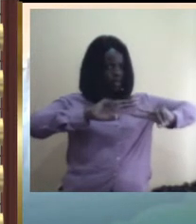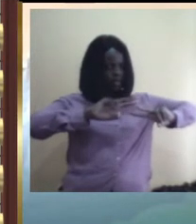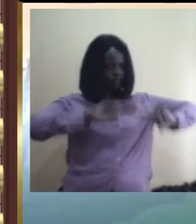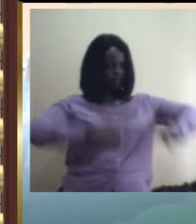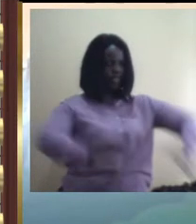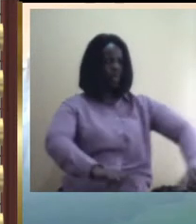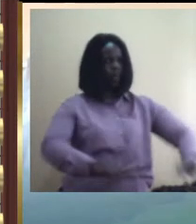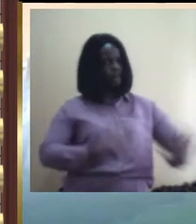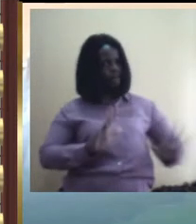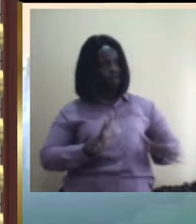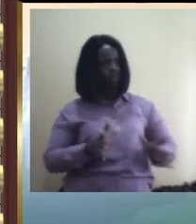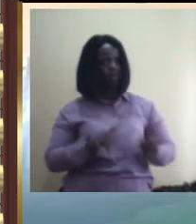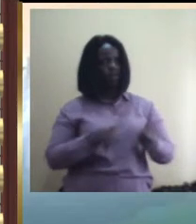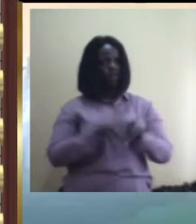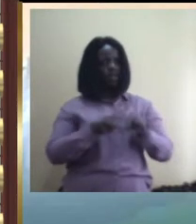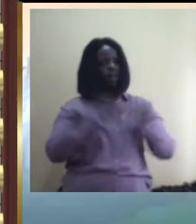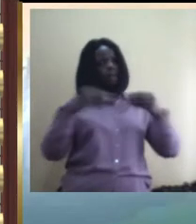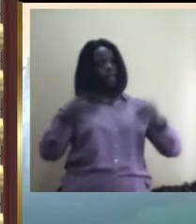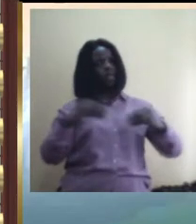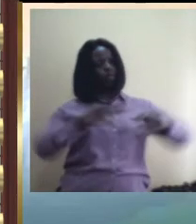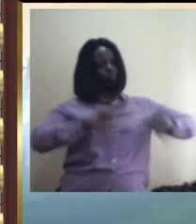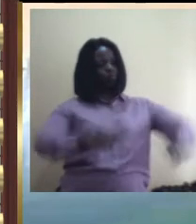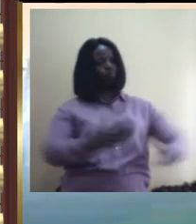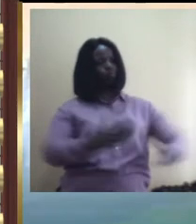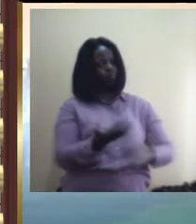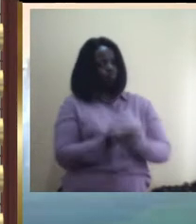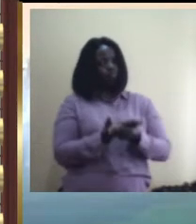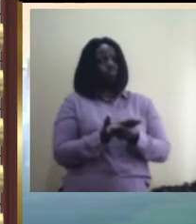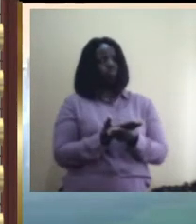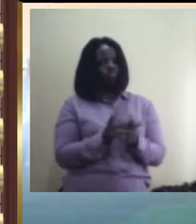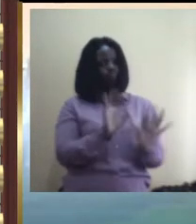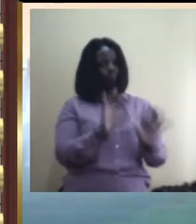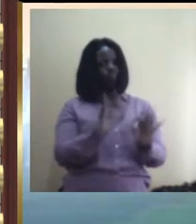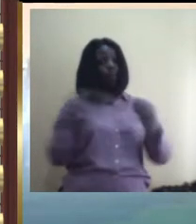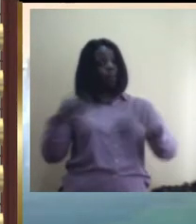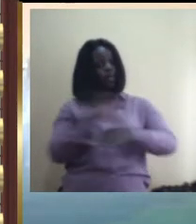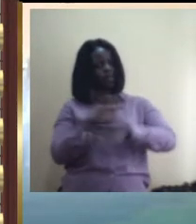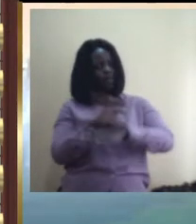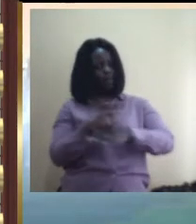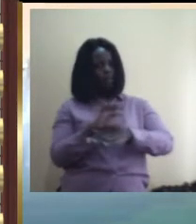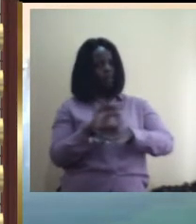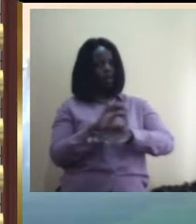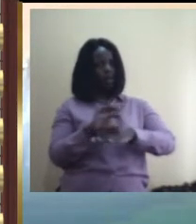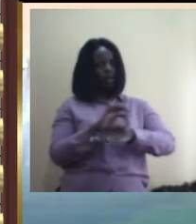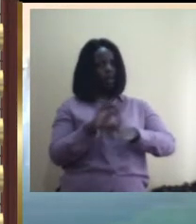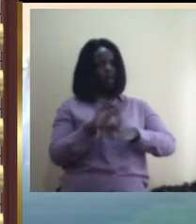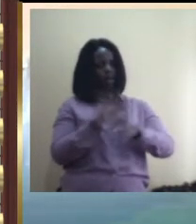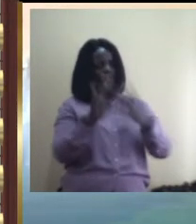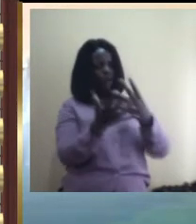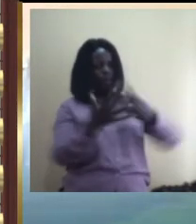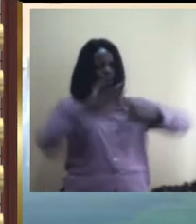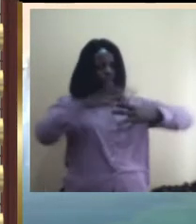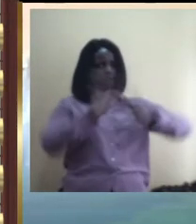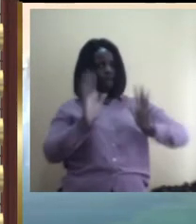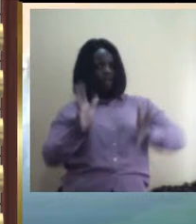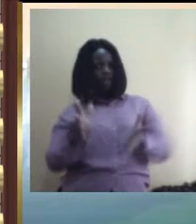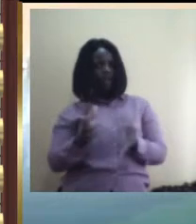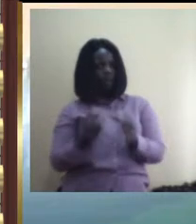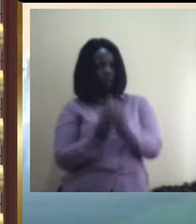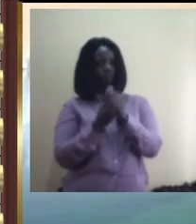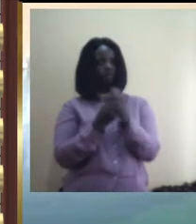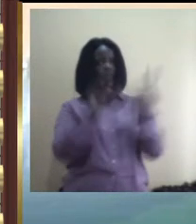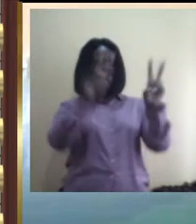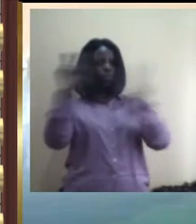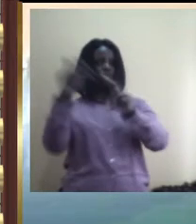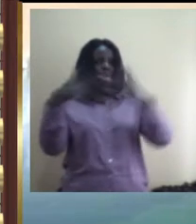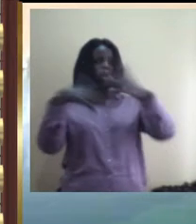study and business case, a viable business plan for these four hubs, coupled with the